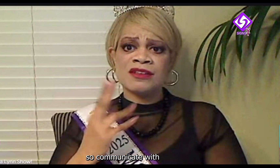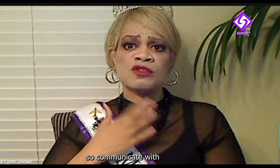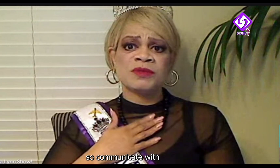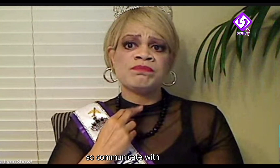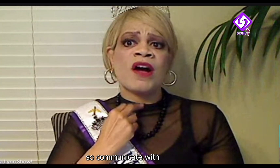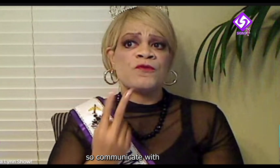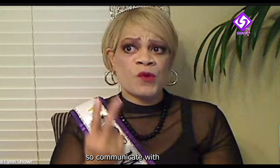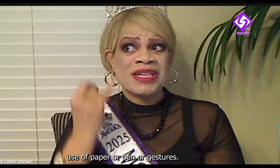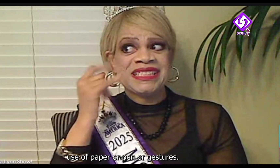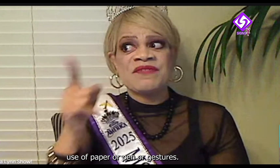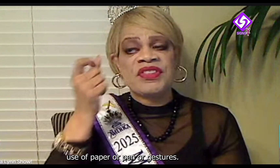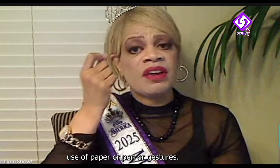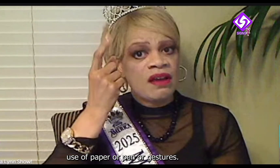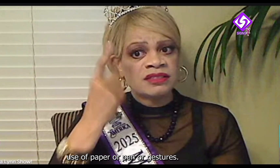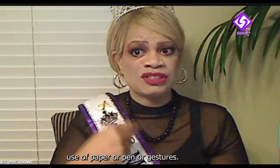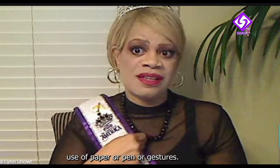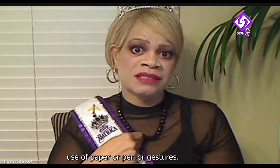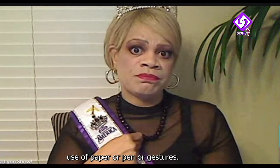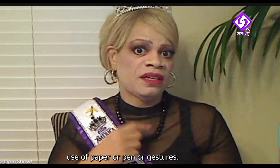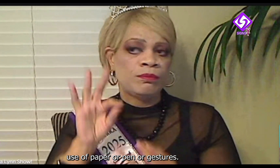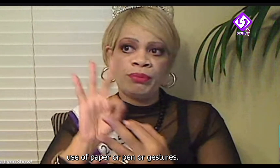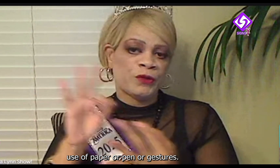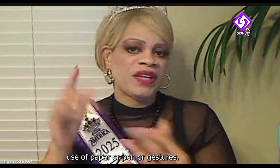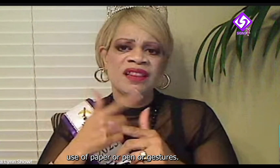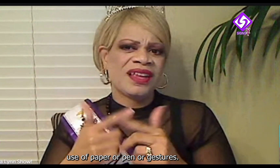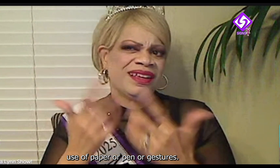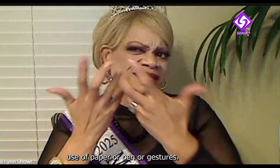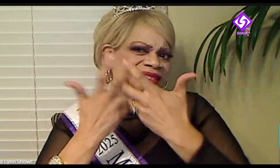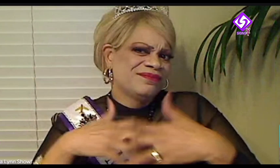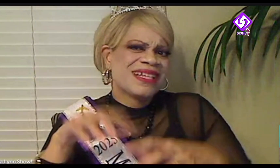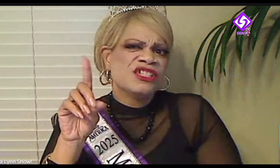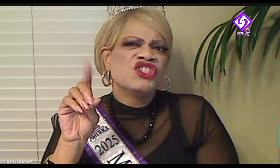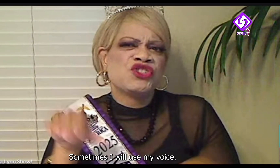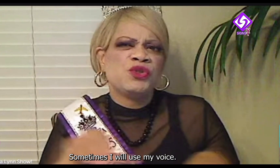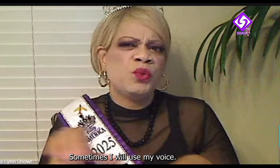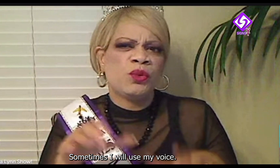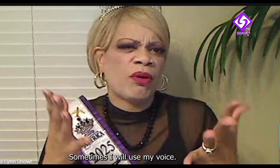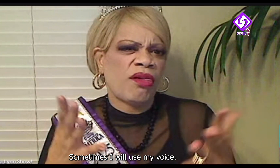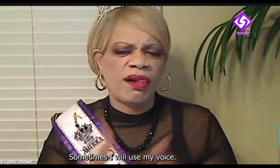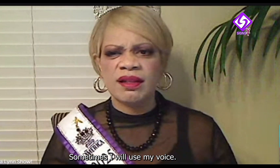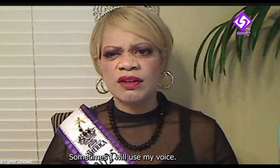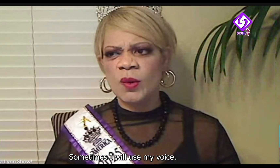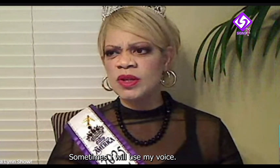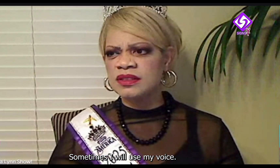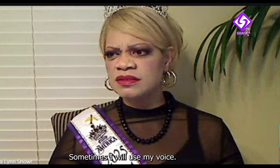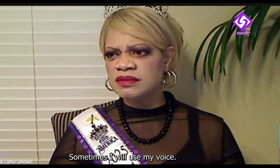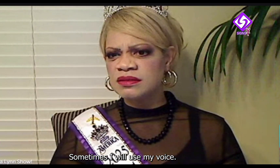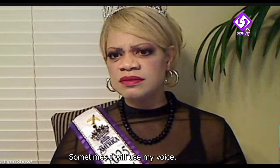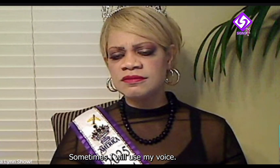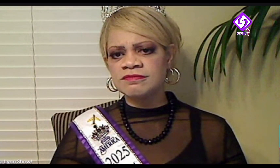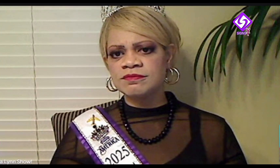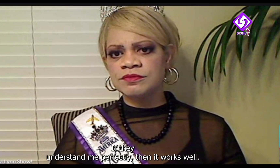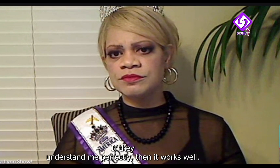So communicate with use of paper or pen or gestures. Sometimes I will use